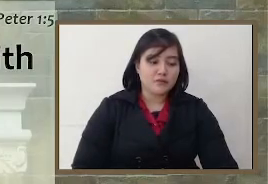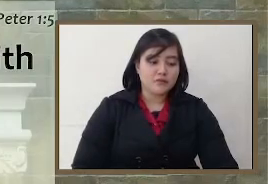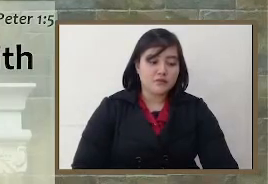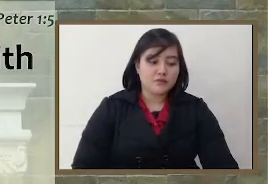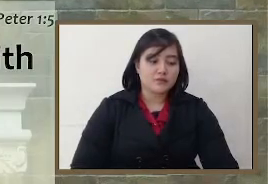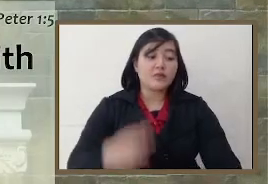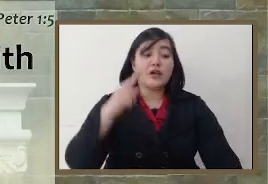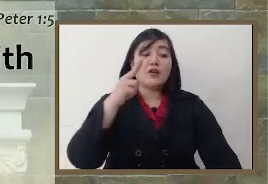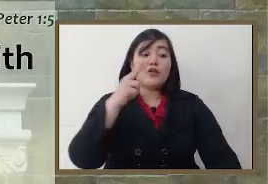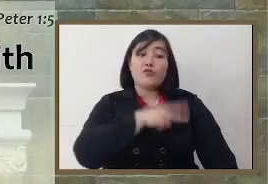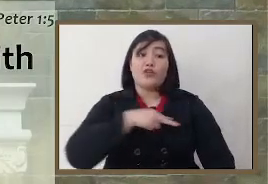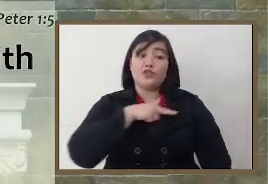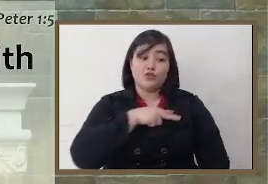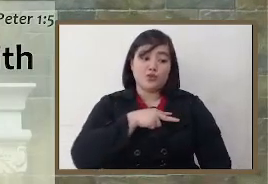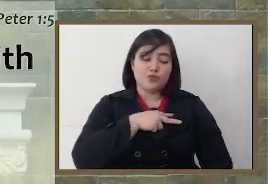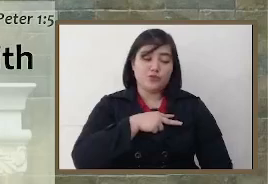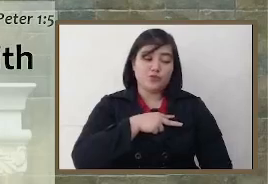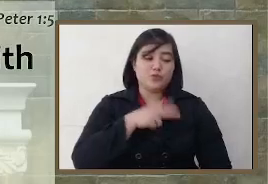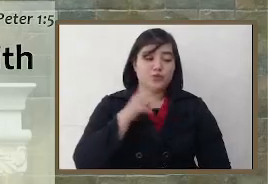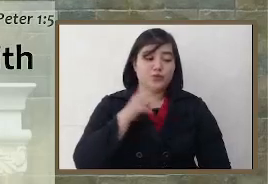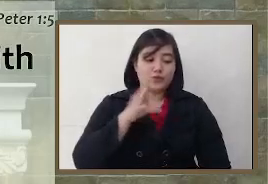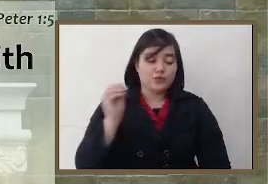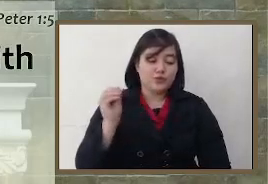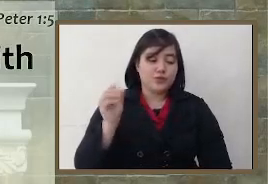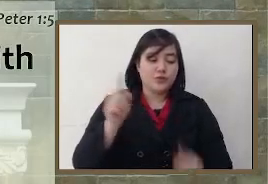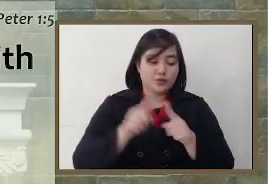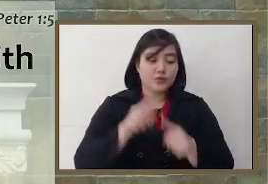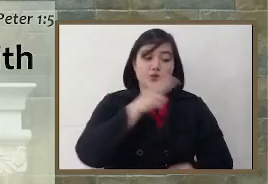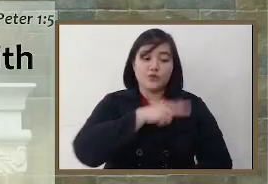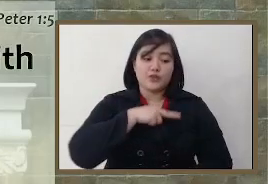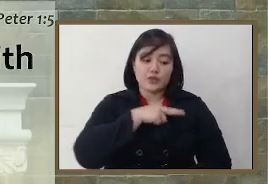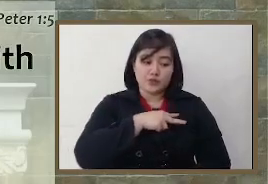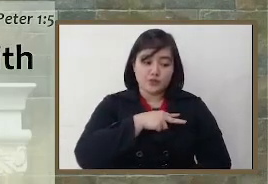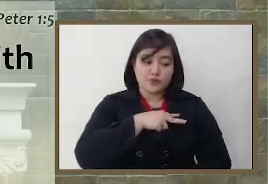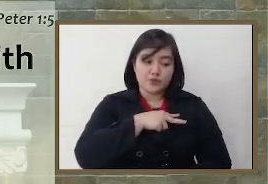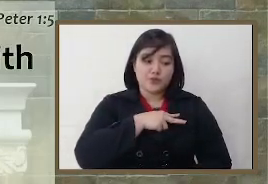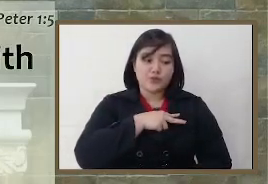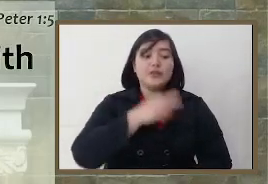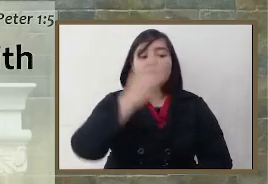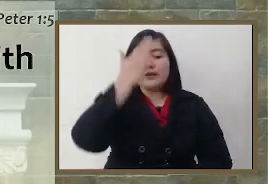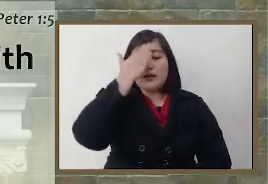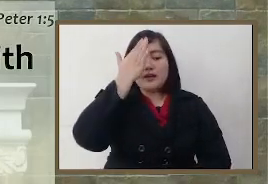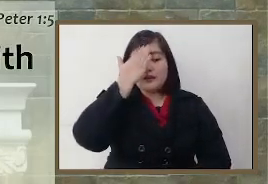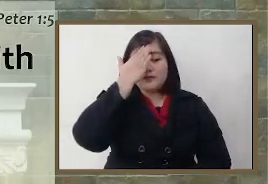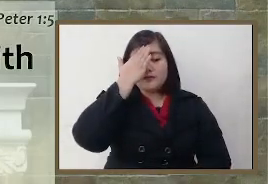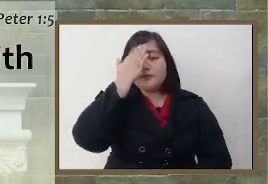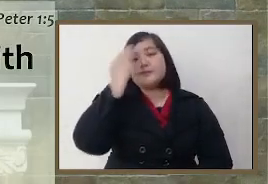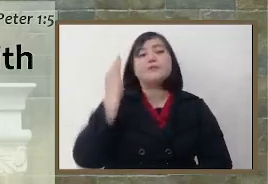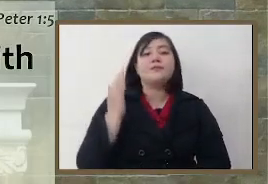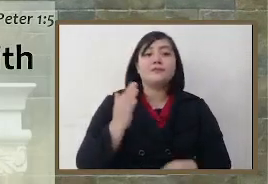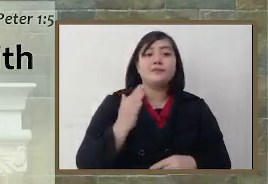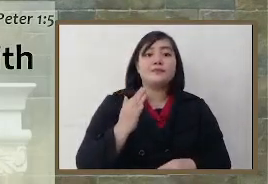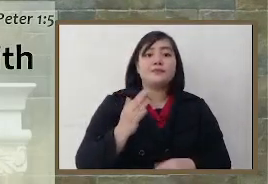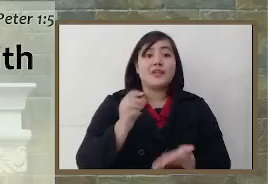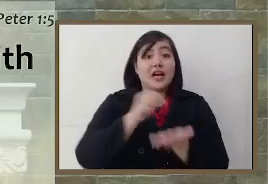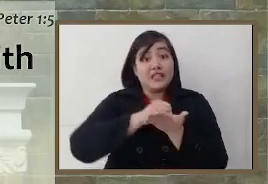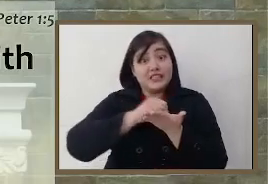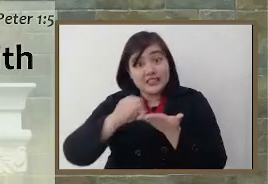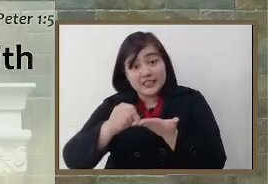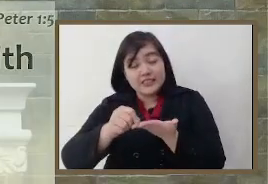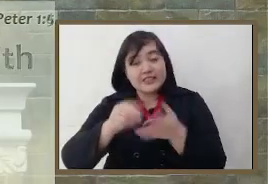Virtue. And to virtue, what? All right. Underline it. Underline. And to